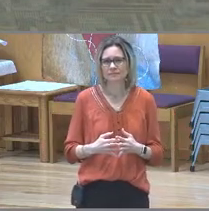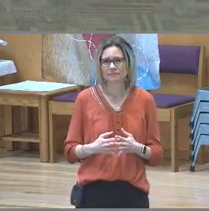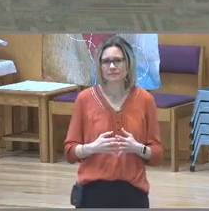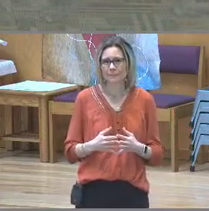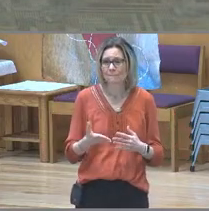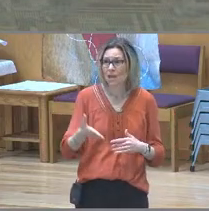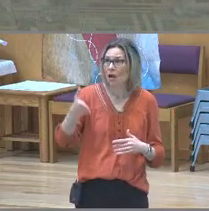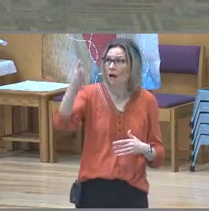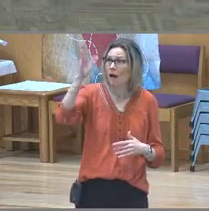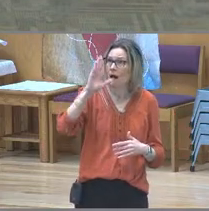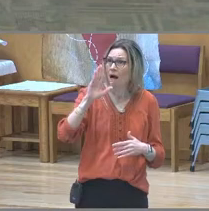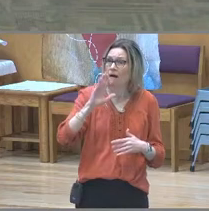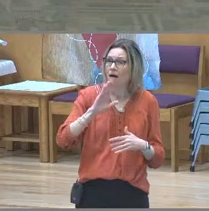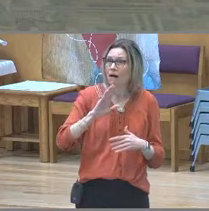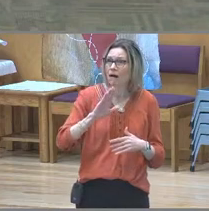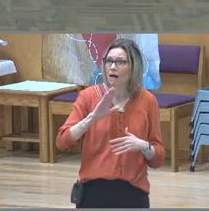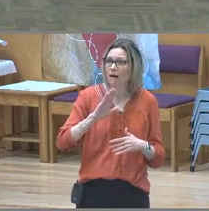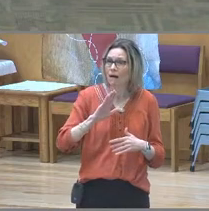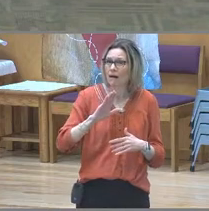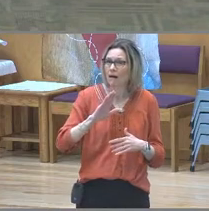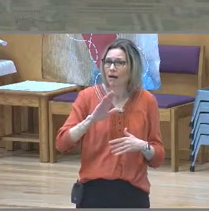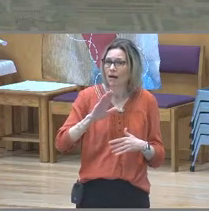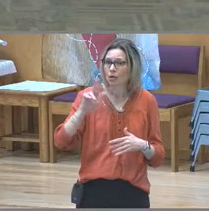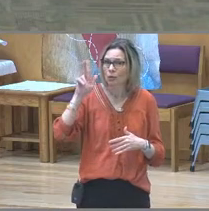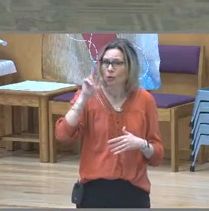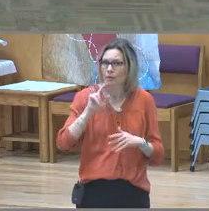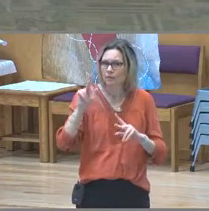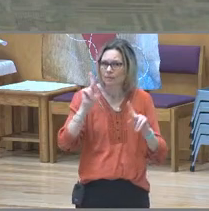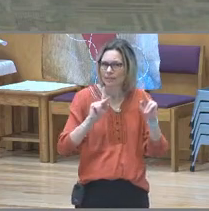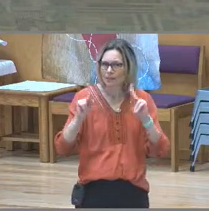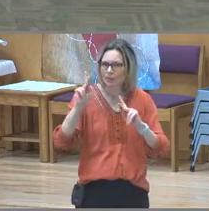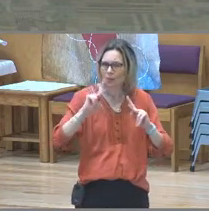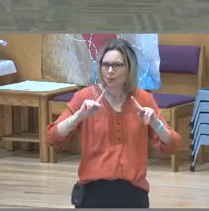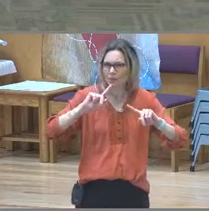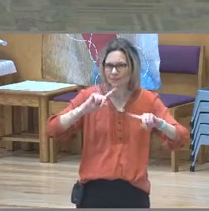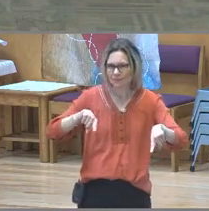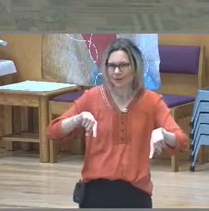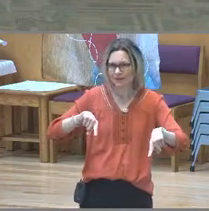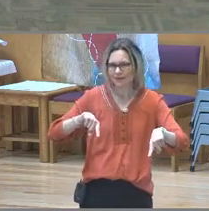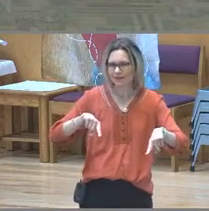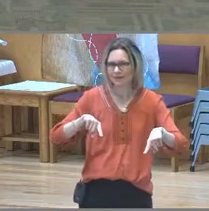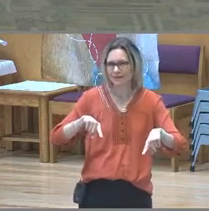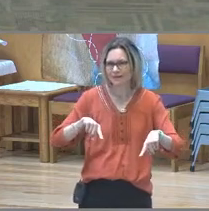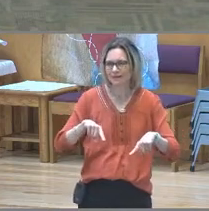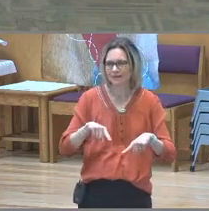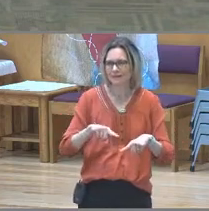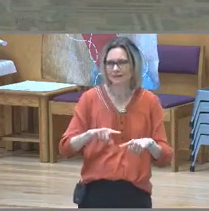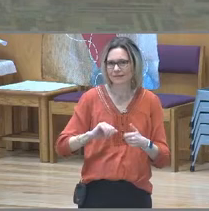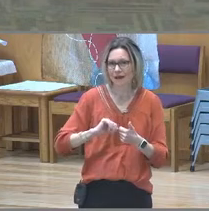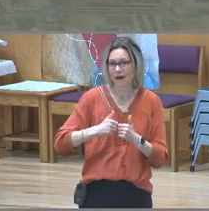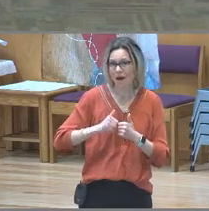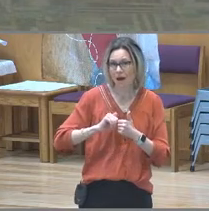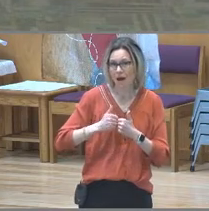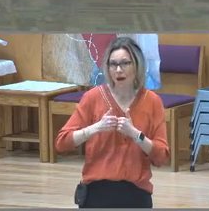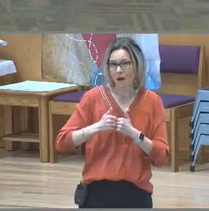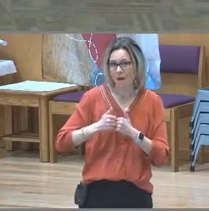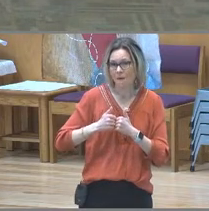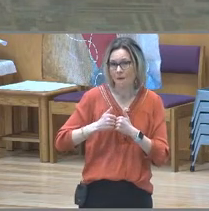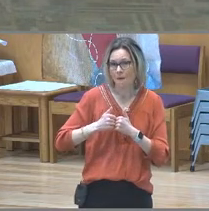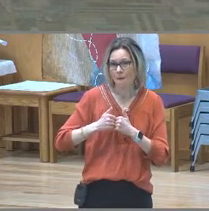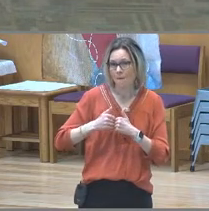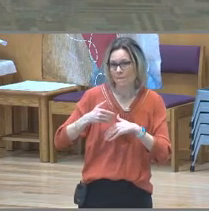God heard the people and people responded by sending a